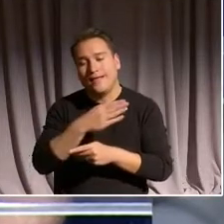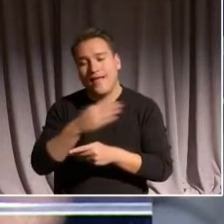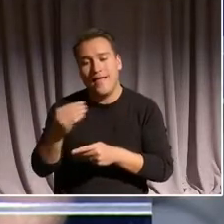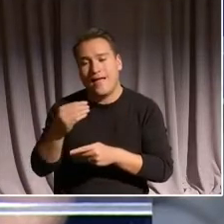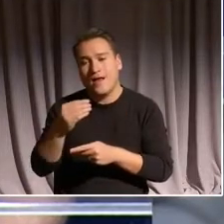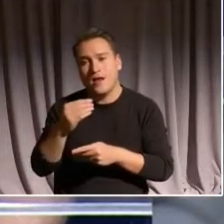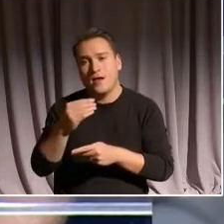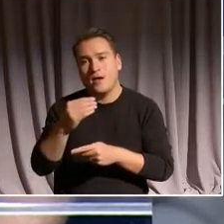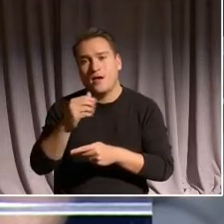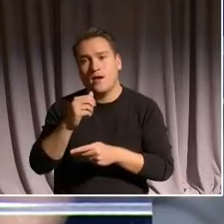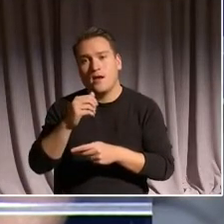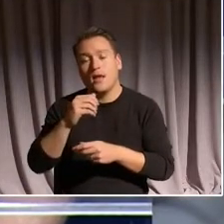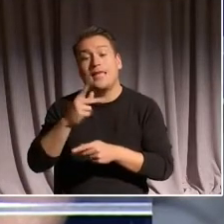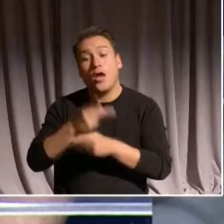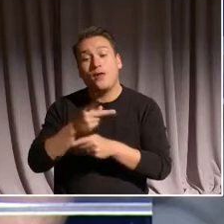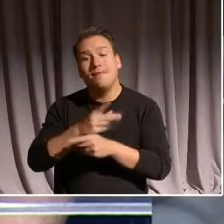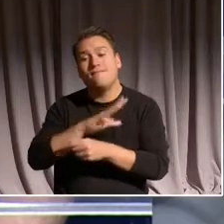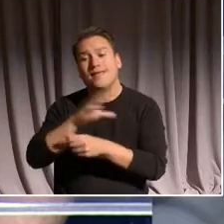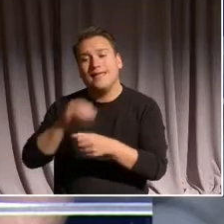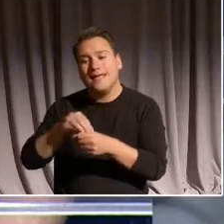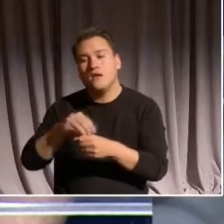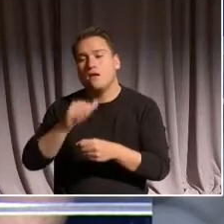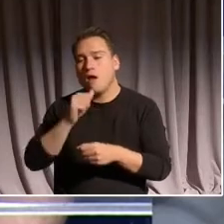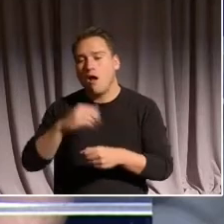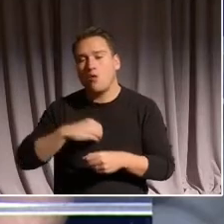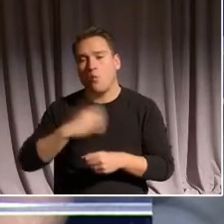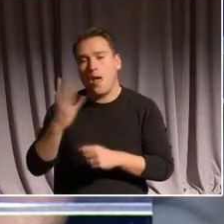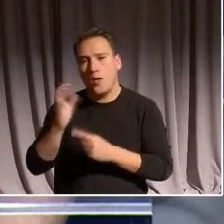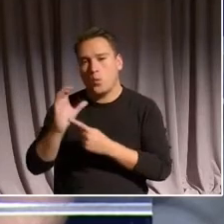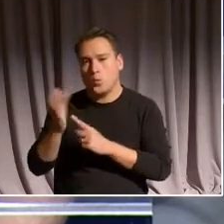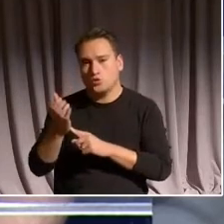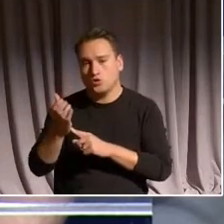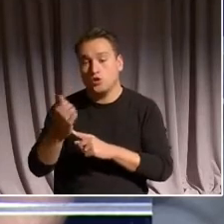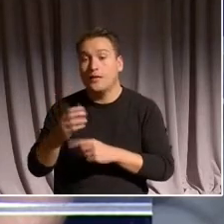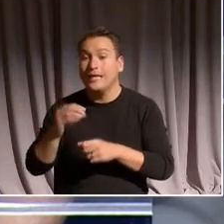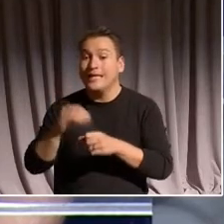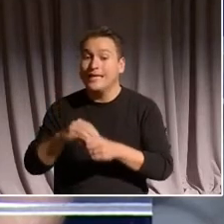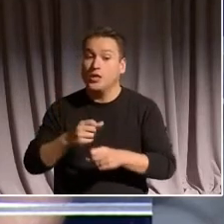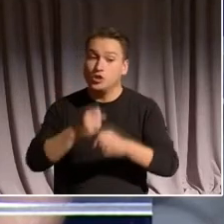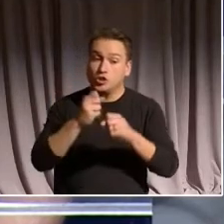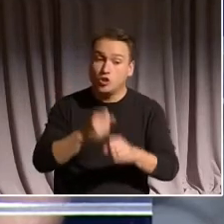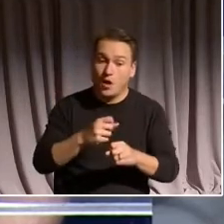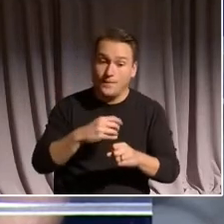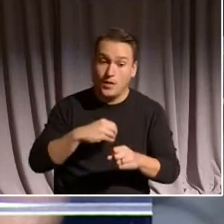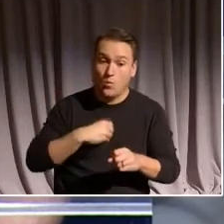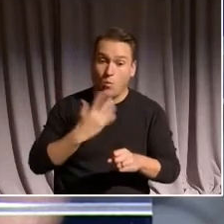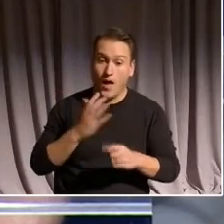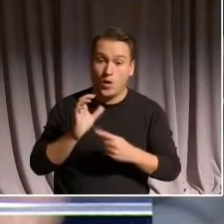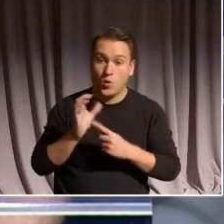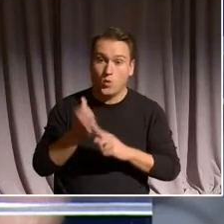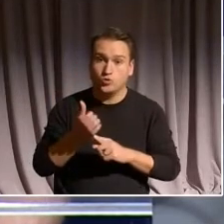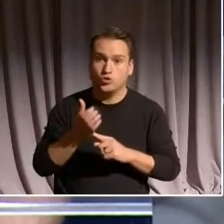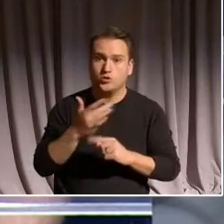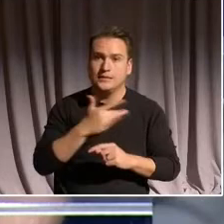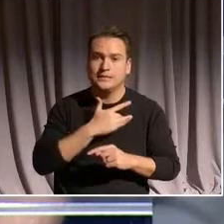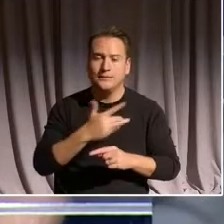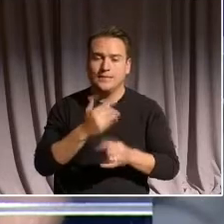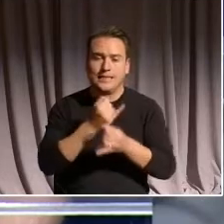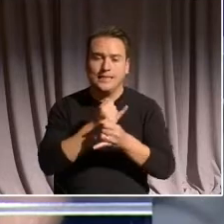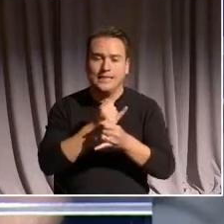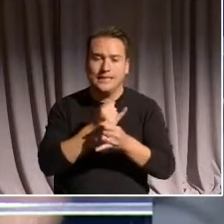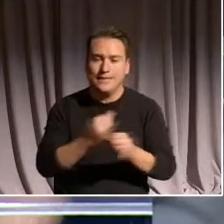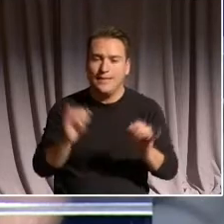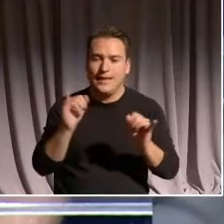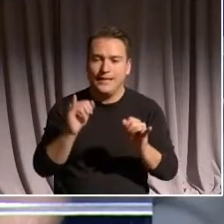non-white cultures. And it struck me that in the dominant white culture, we're so independent and so